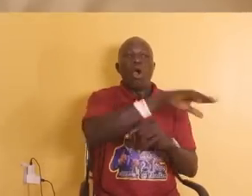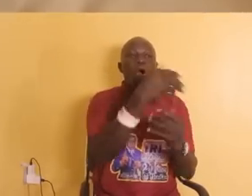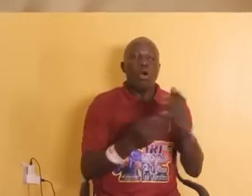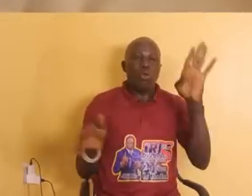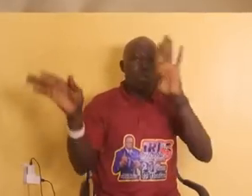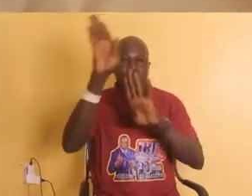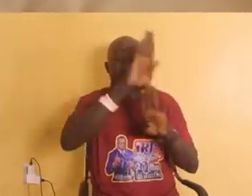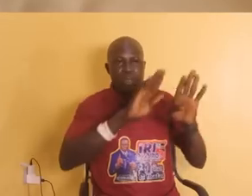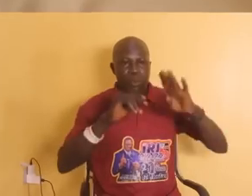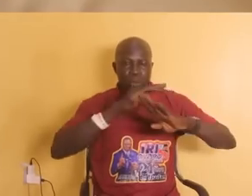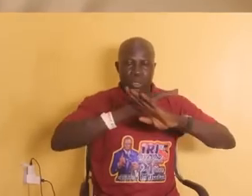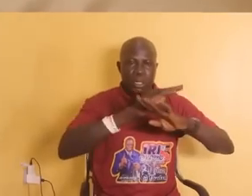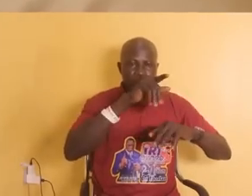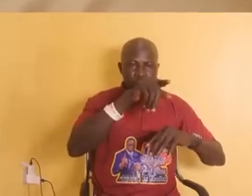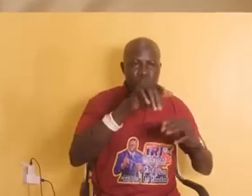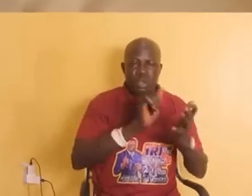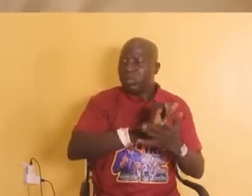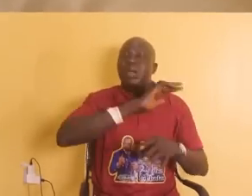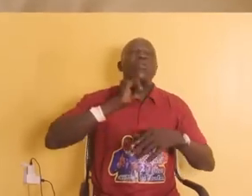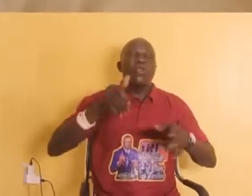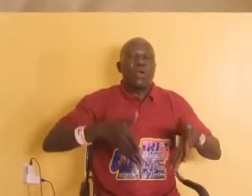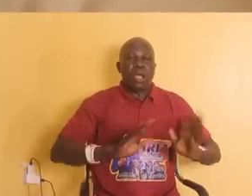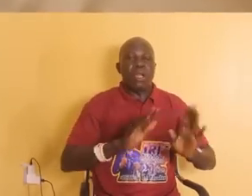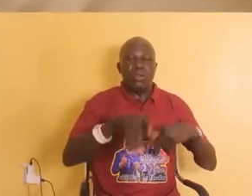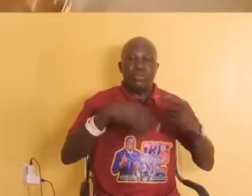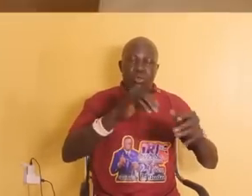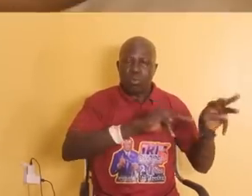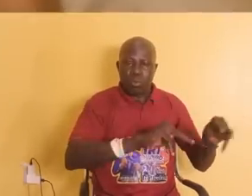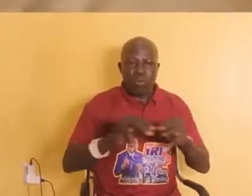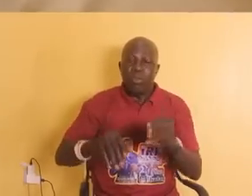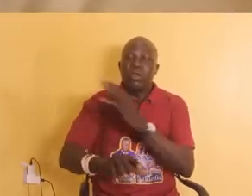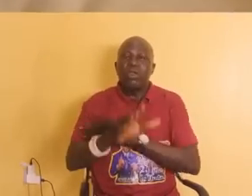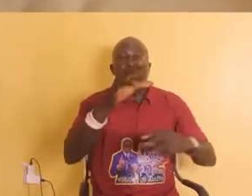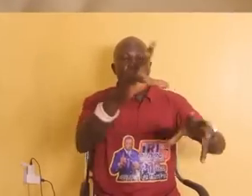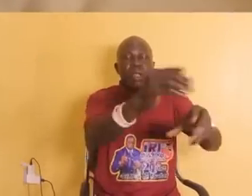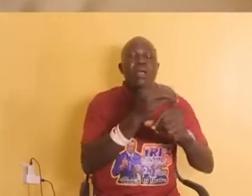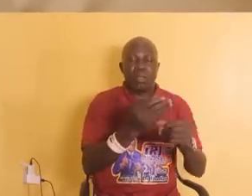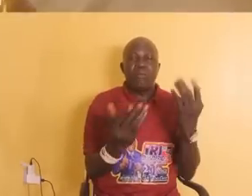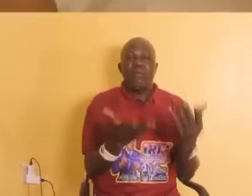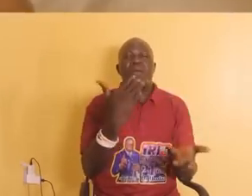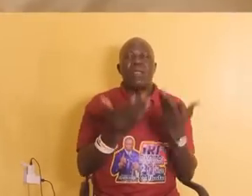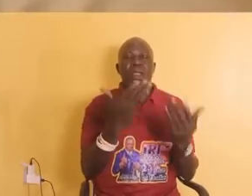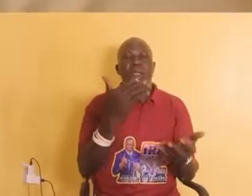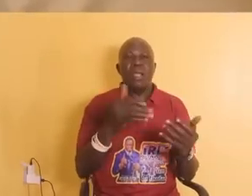the name of Jesus. All the battle that you made you. That said you no more.